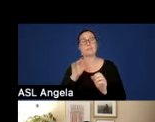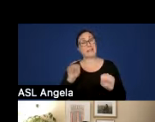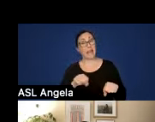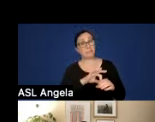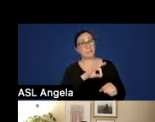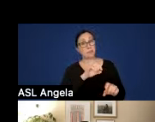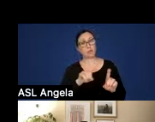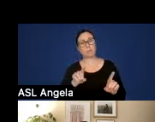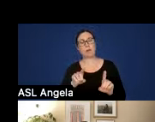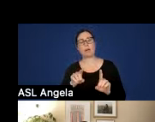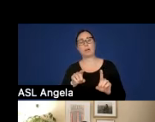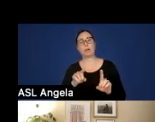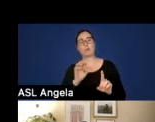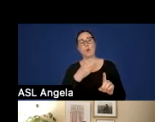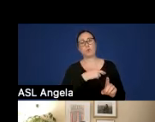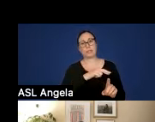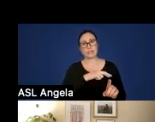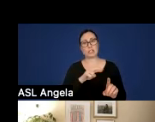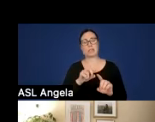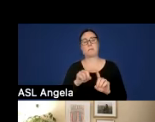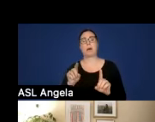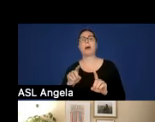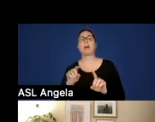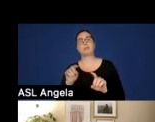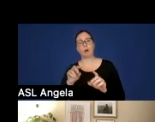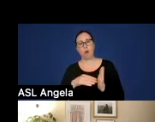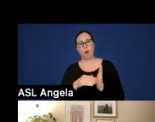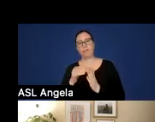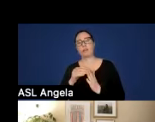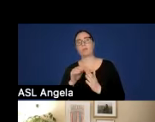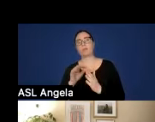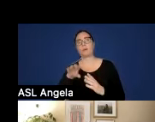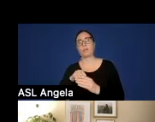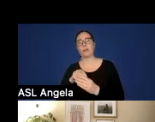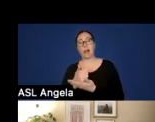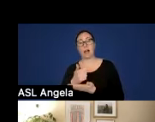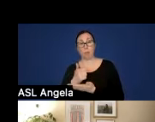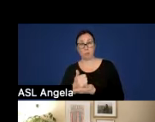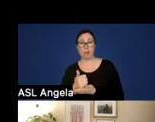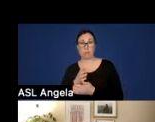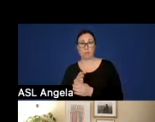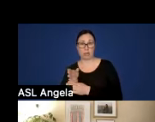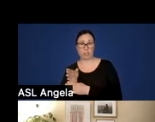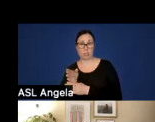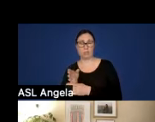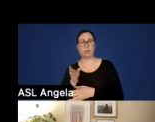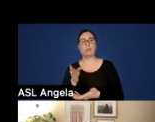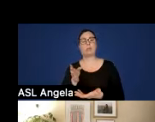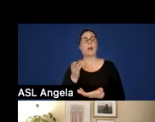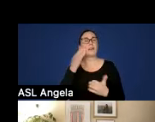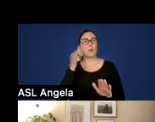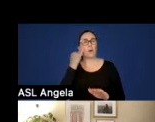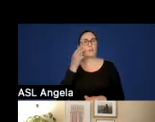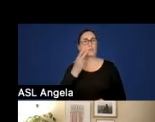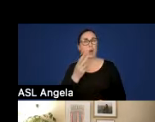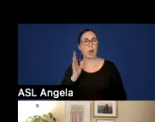helping profession. I don't know if anybody just saw this case that came out of Utah last week, about a